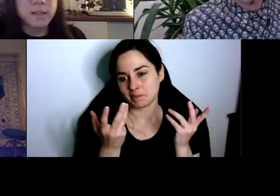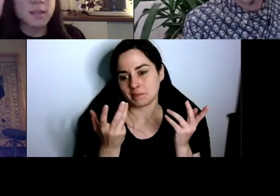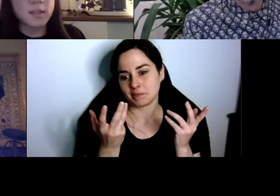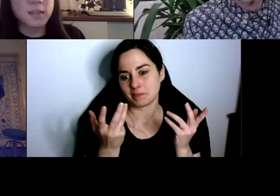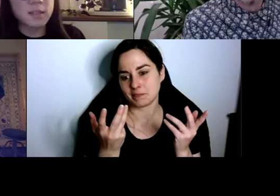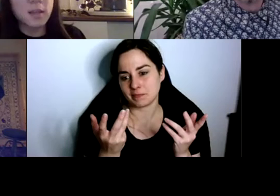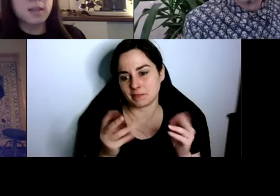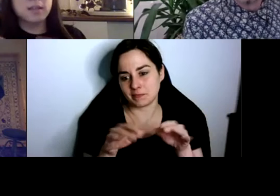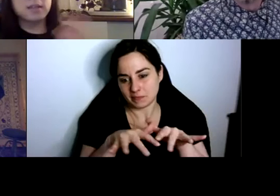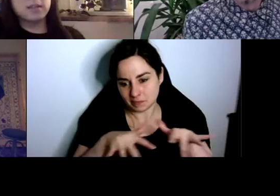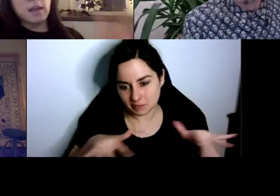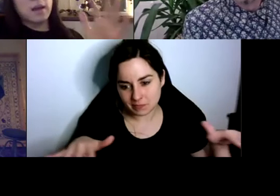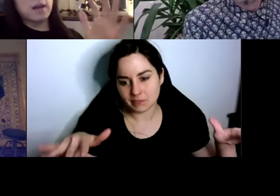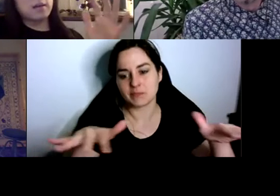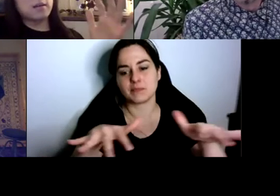in. And this